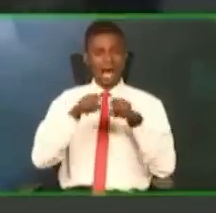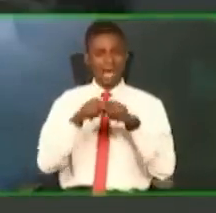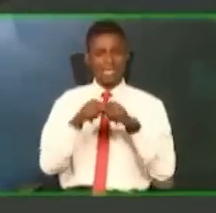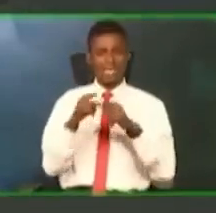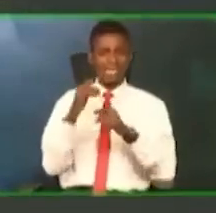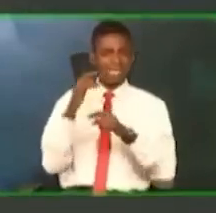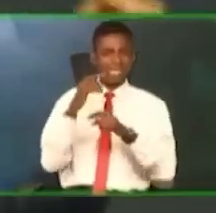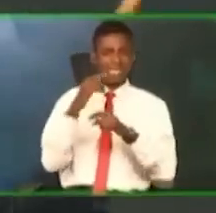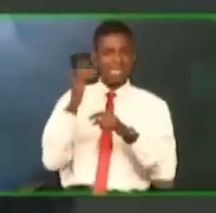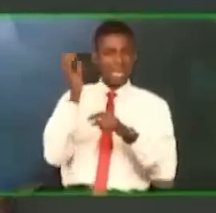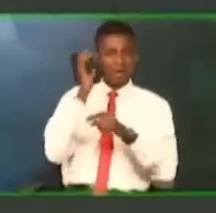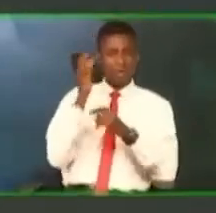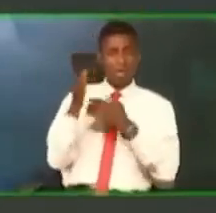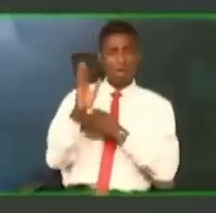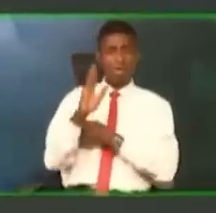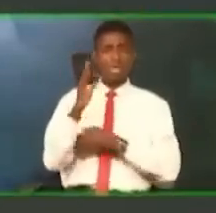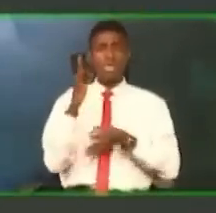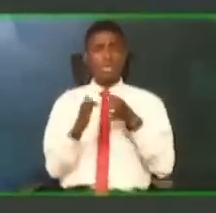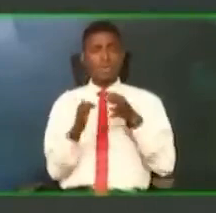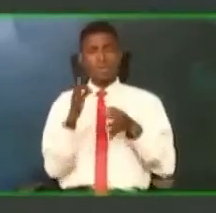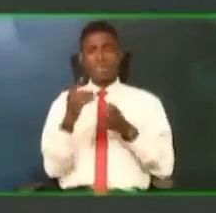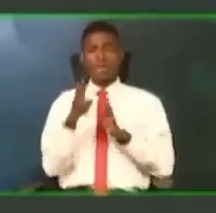get to you, it's not God that you heard.